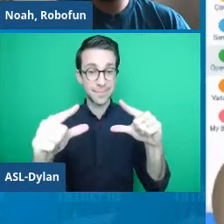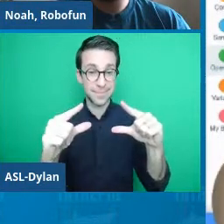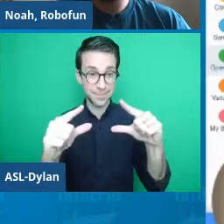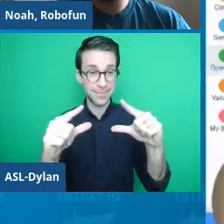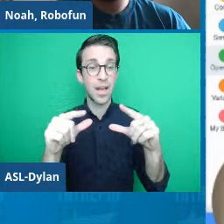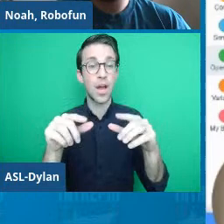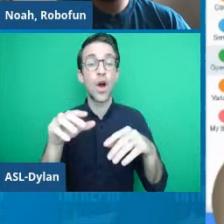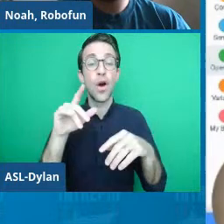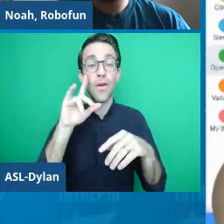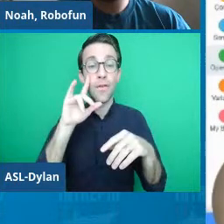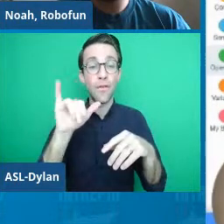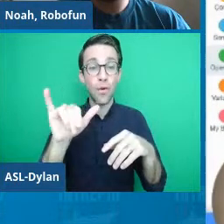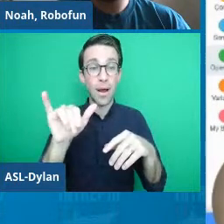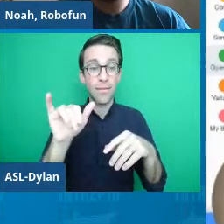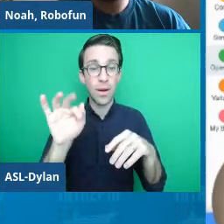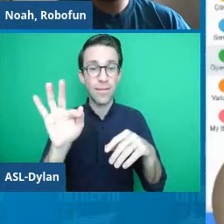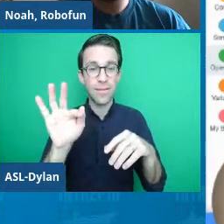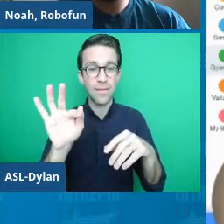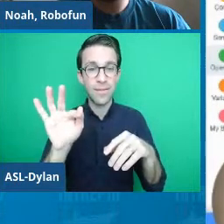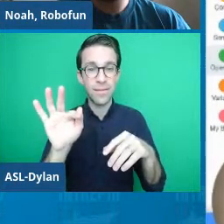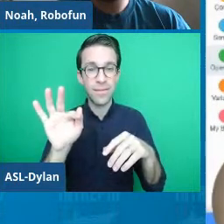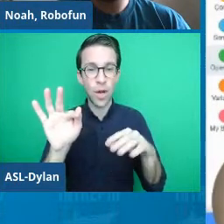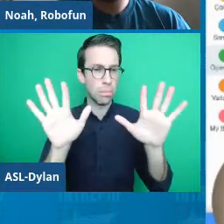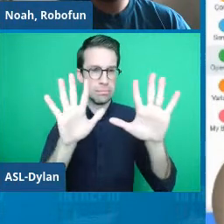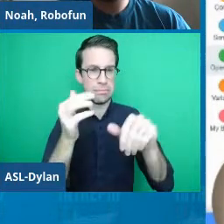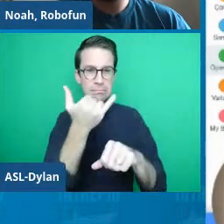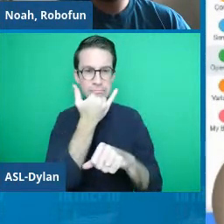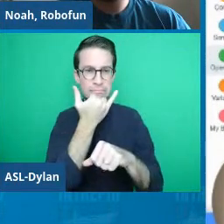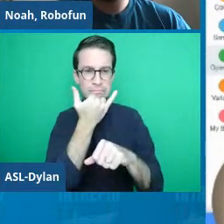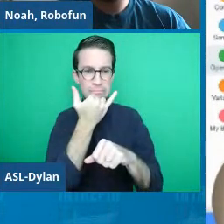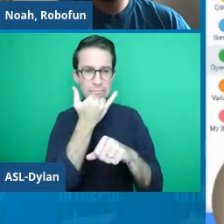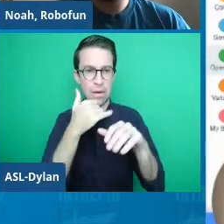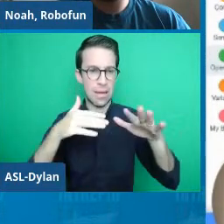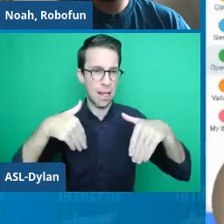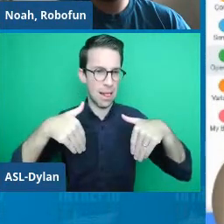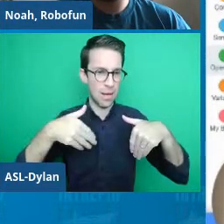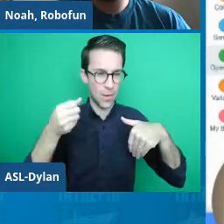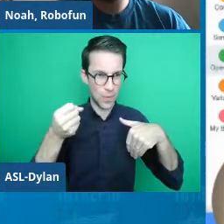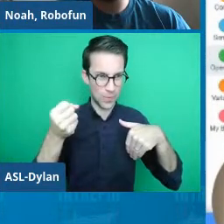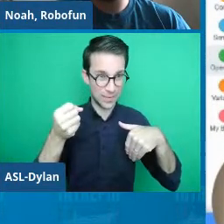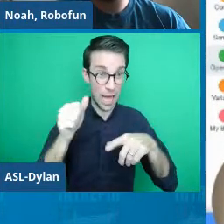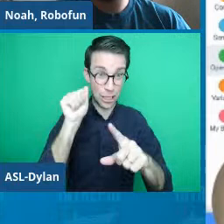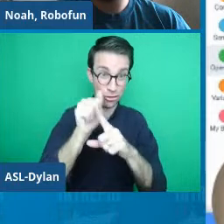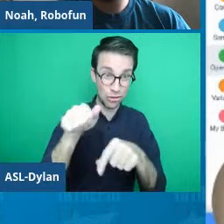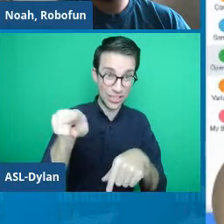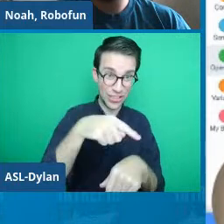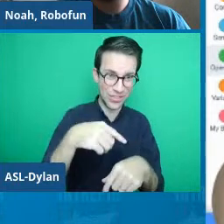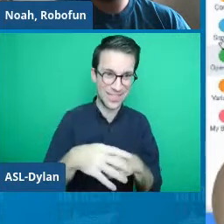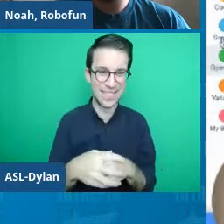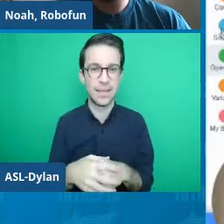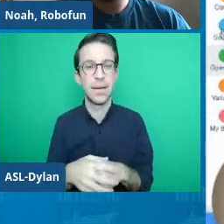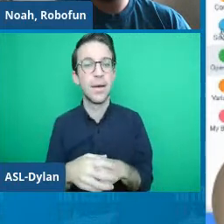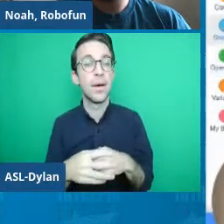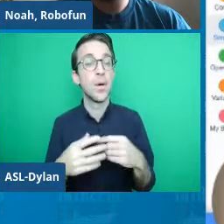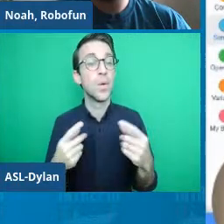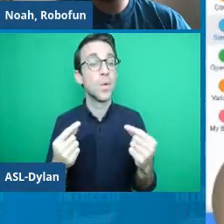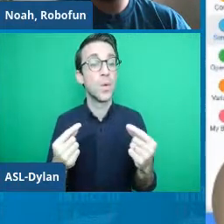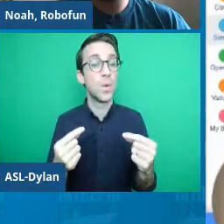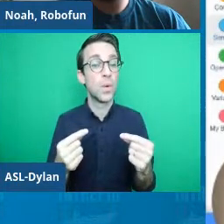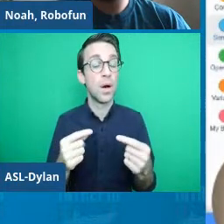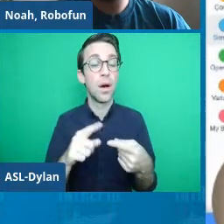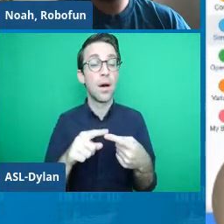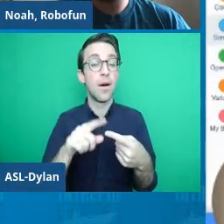if, you know what? I am completely wrong. We're not there yet. I was tricking you. What we're actually going to do is say forever